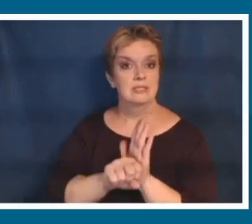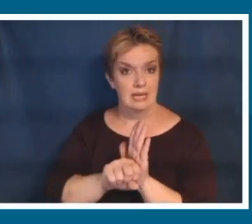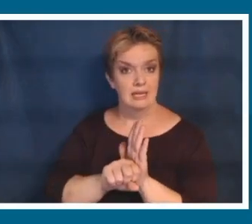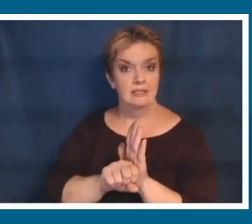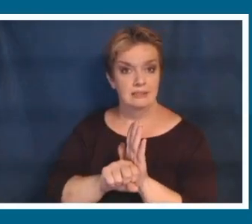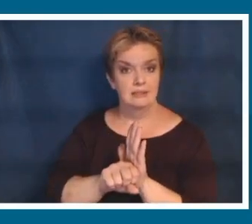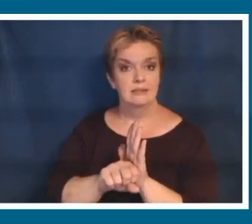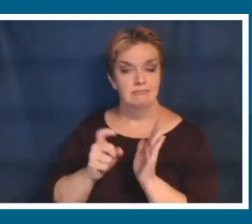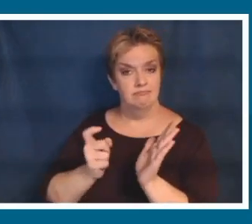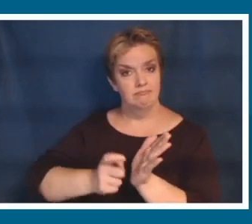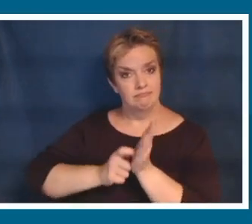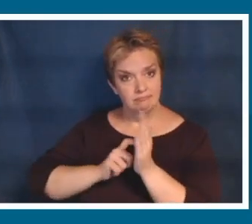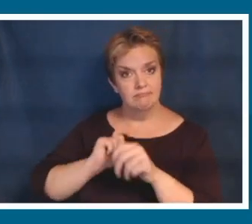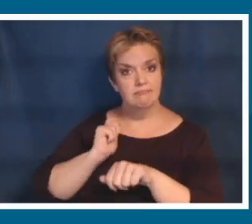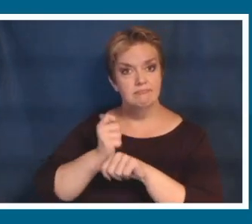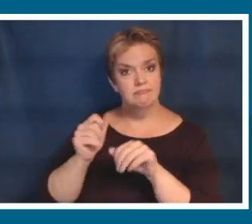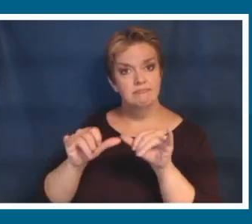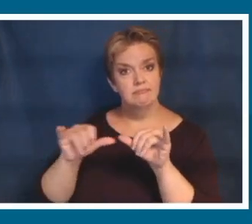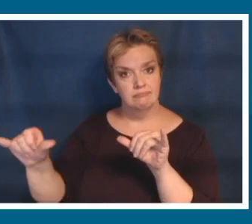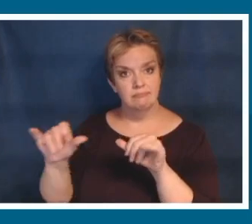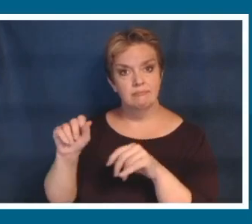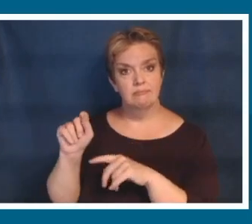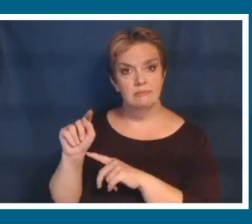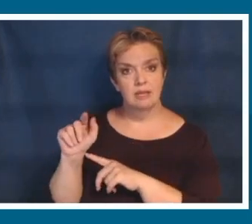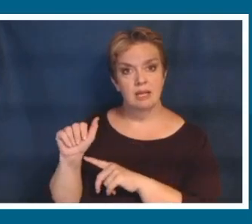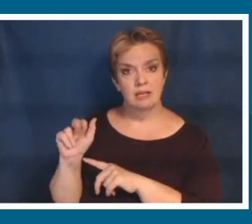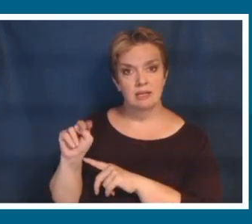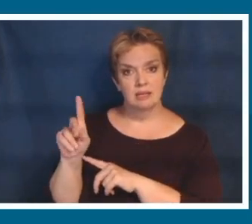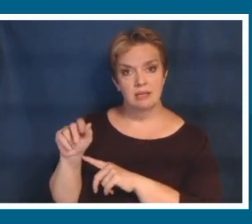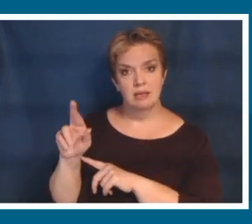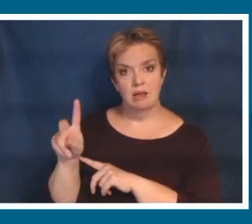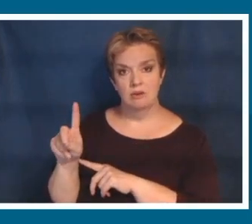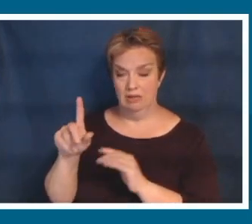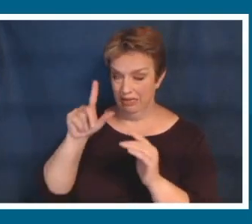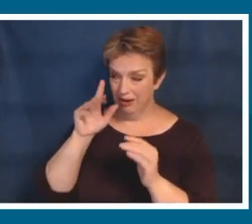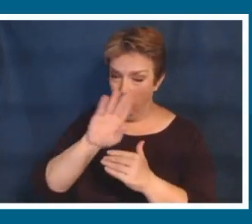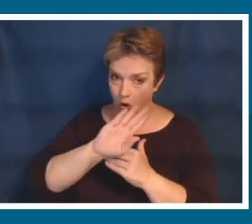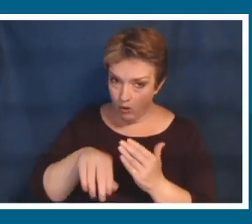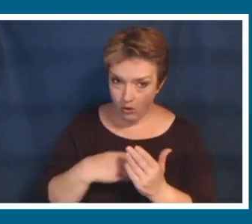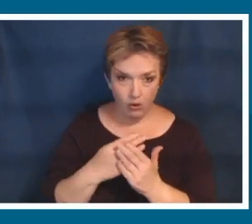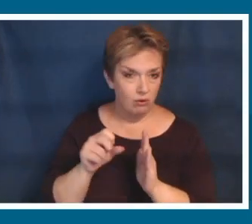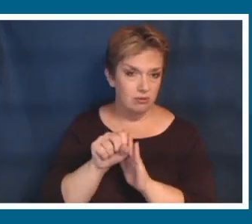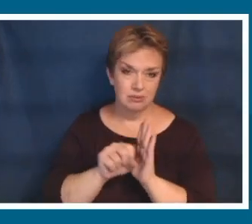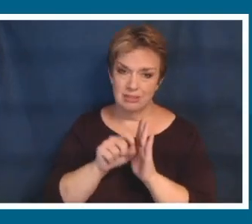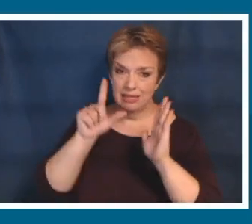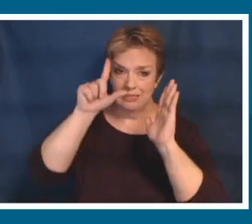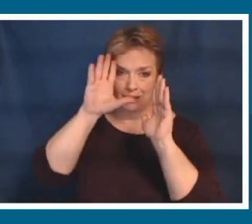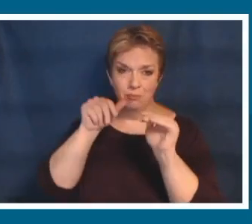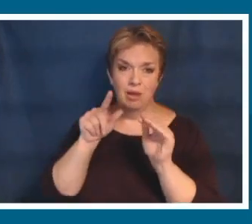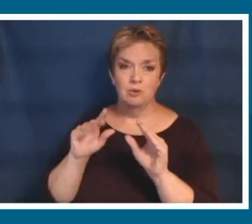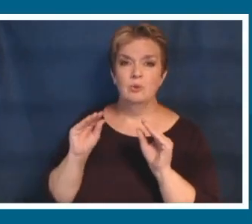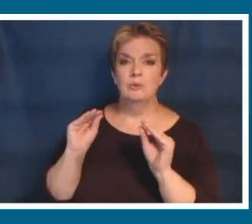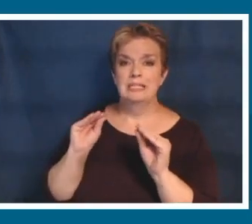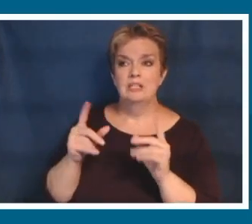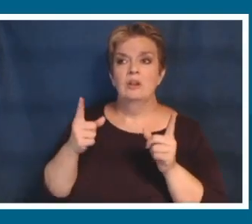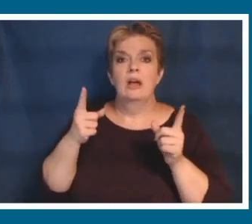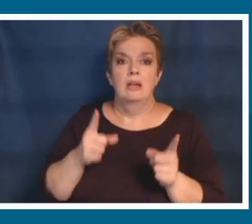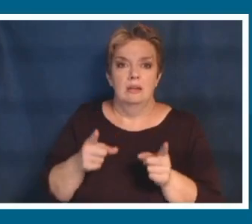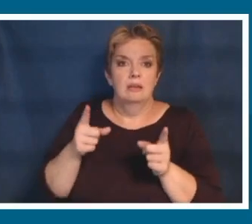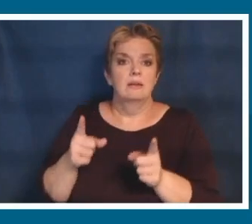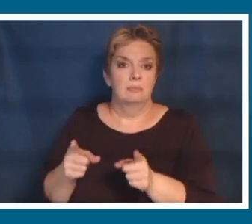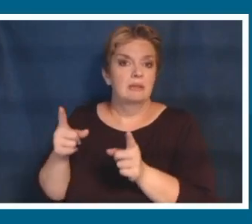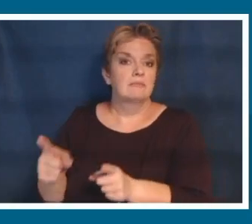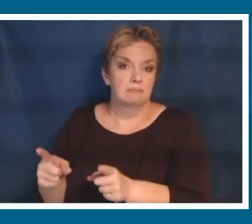the state standards, there's an expectation in every state that you teach the events of